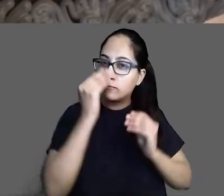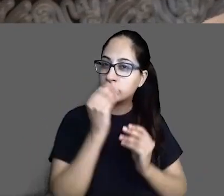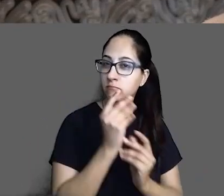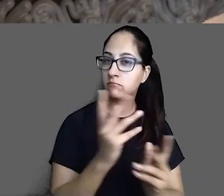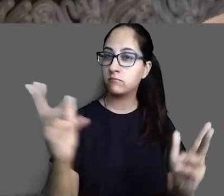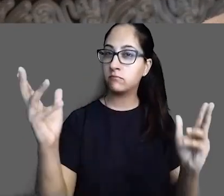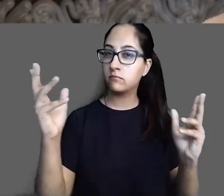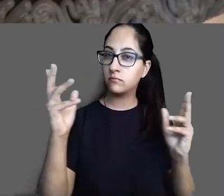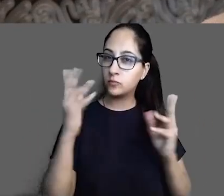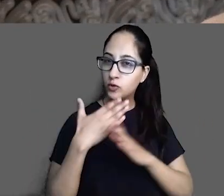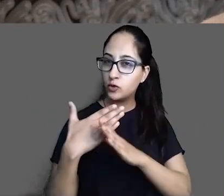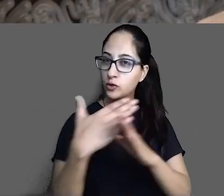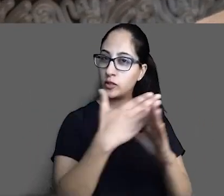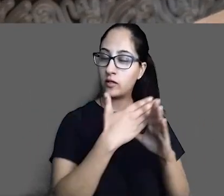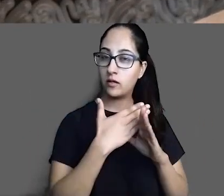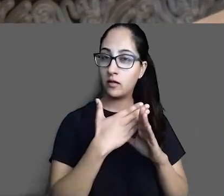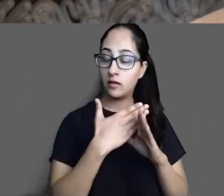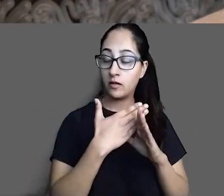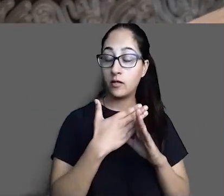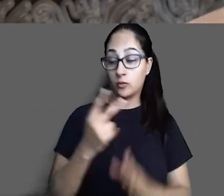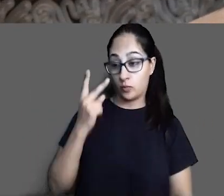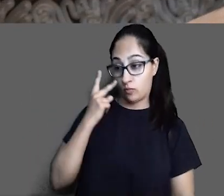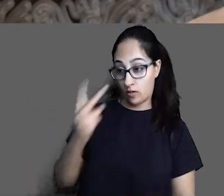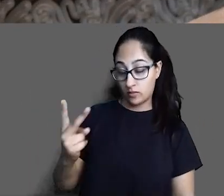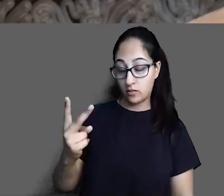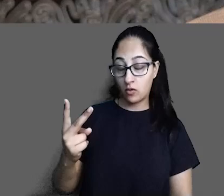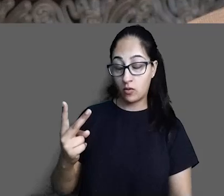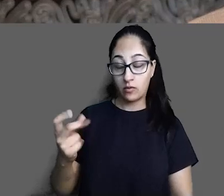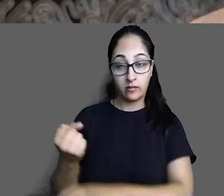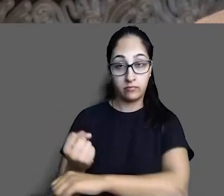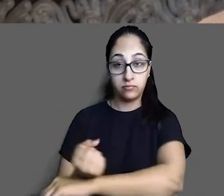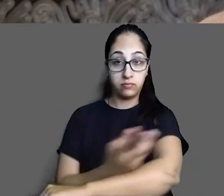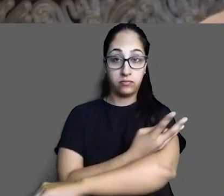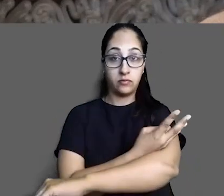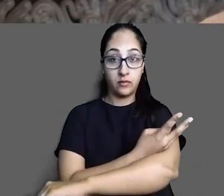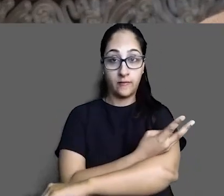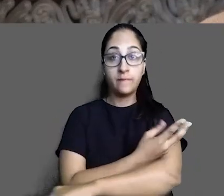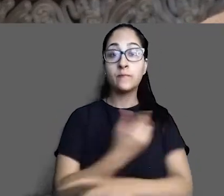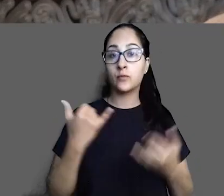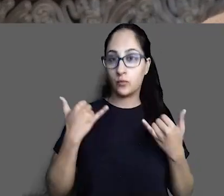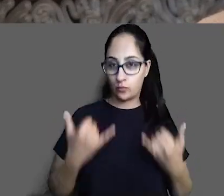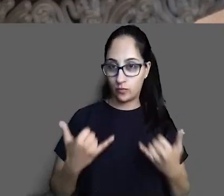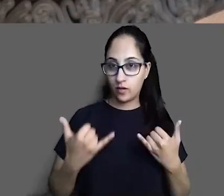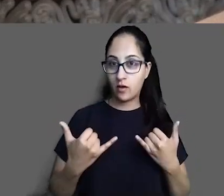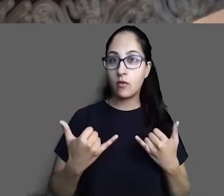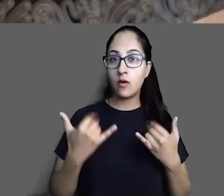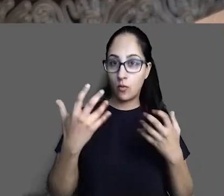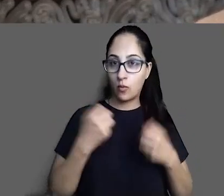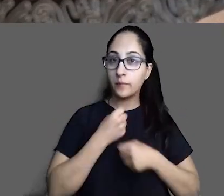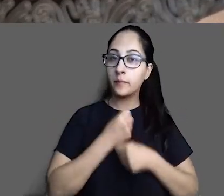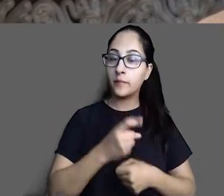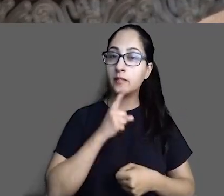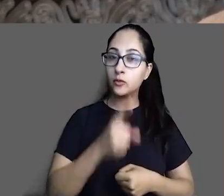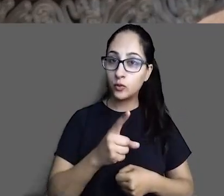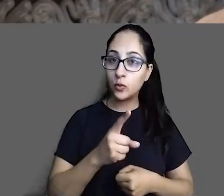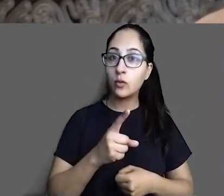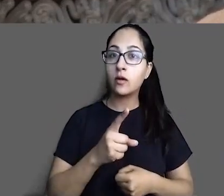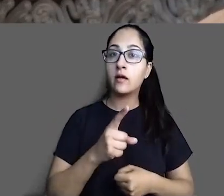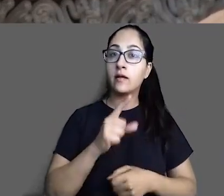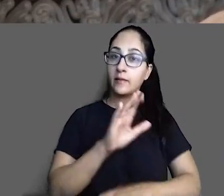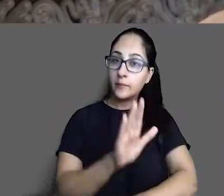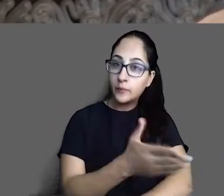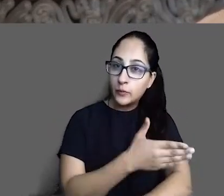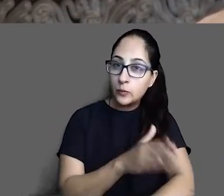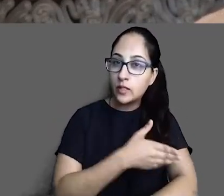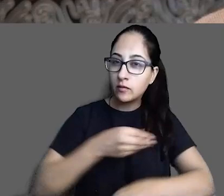to continue making sure that this kind of toolkits are available to children and adults worldwide in all